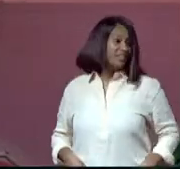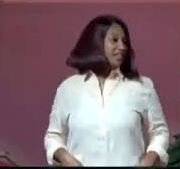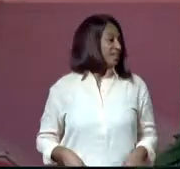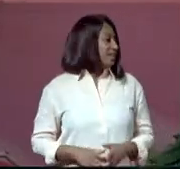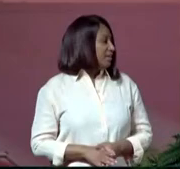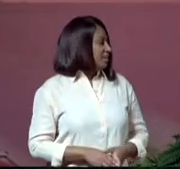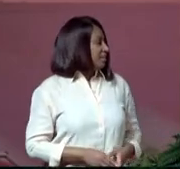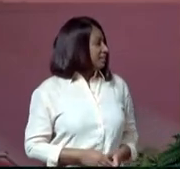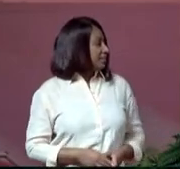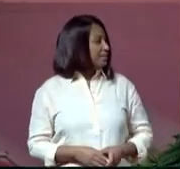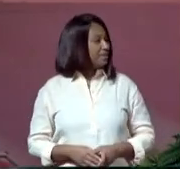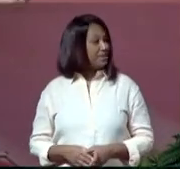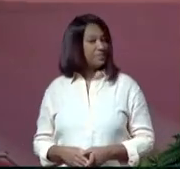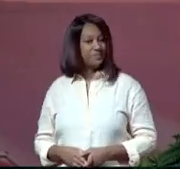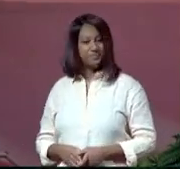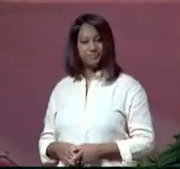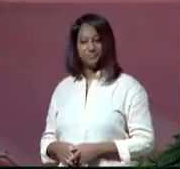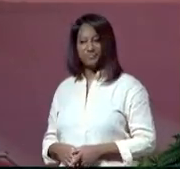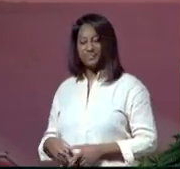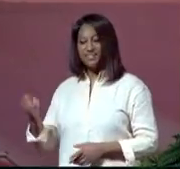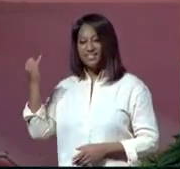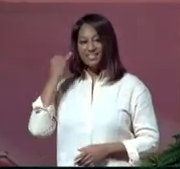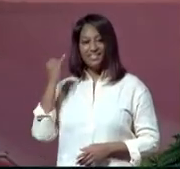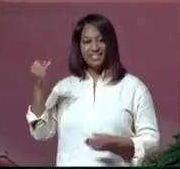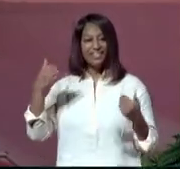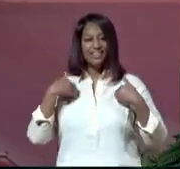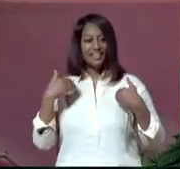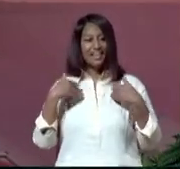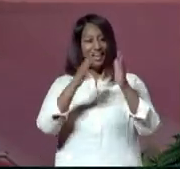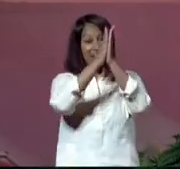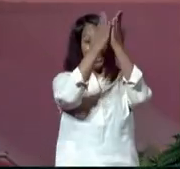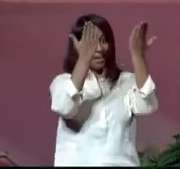you got your Bible. Now if you've got your Bible app,